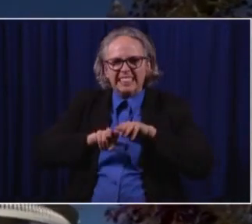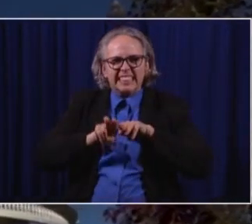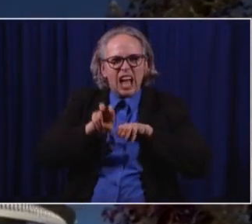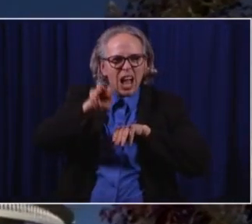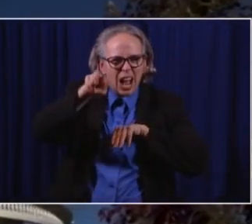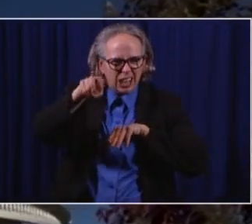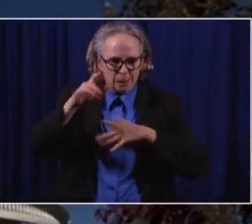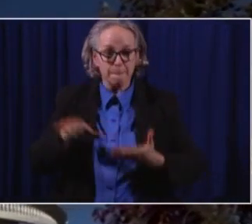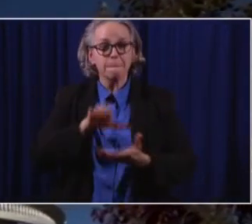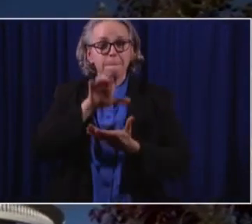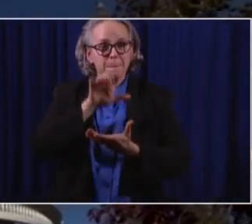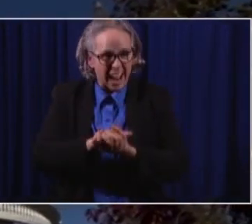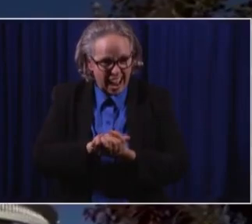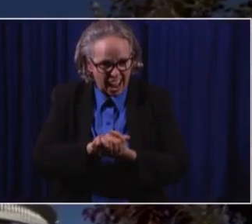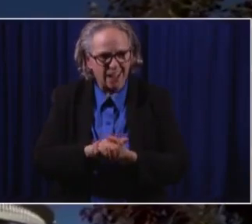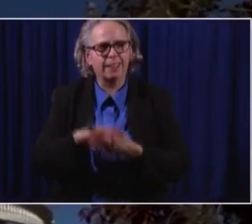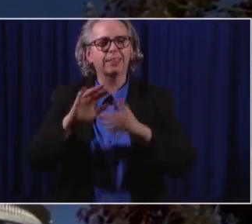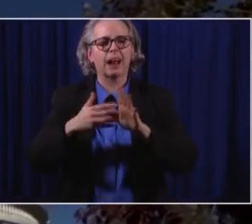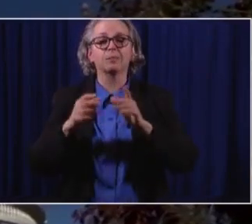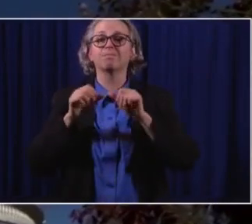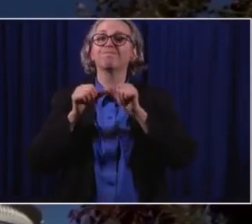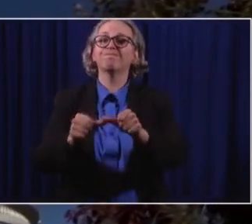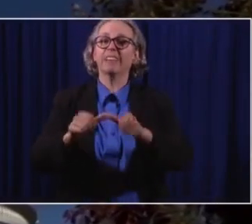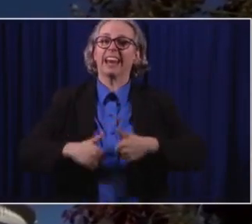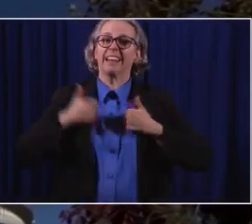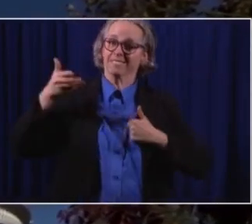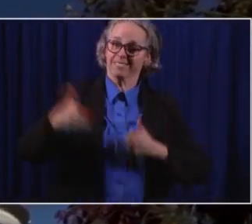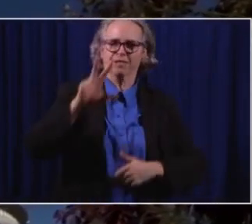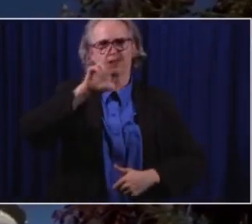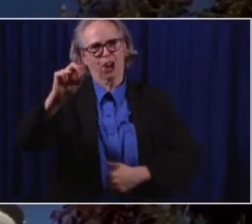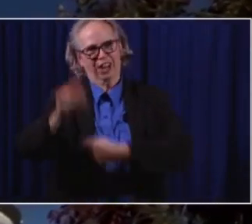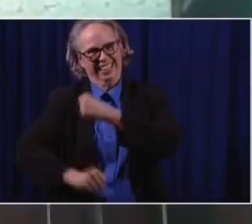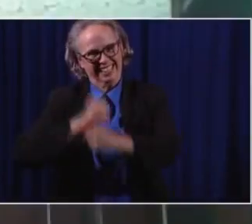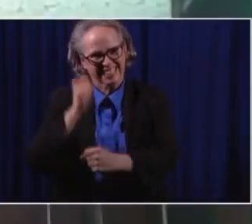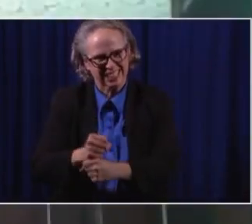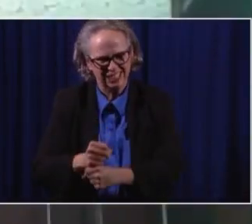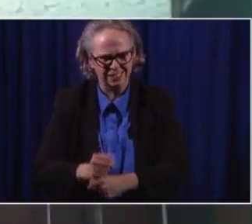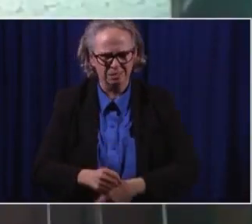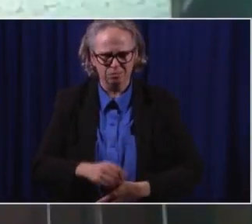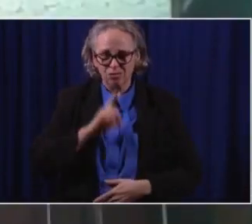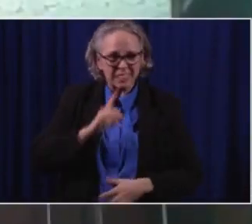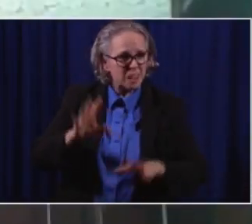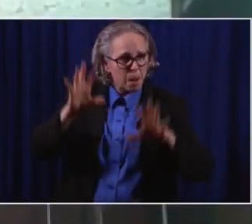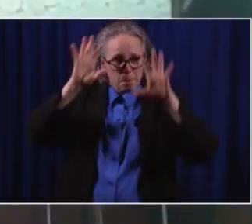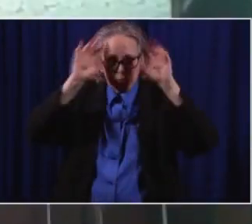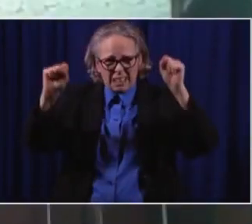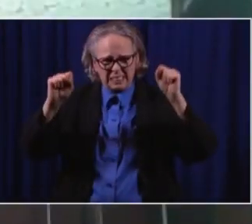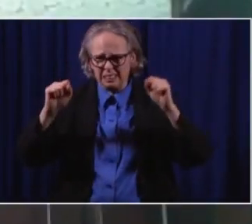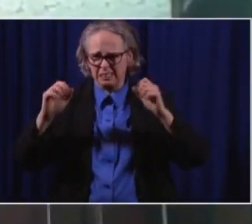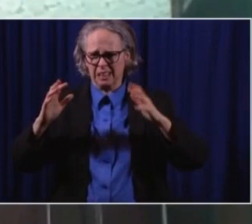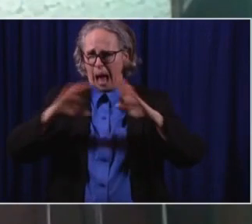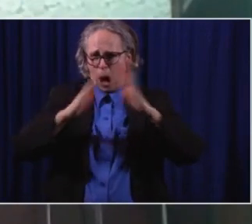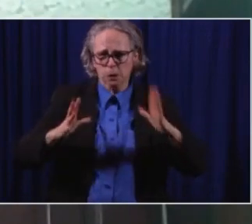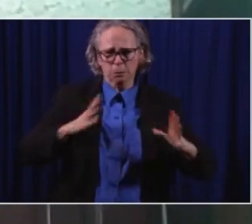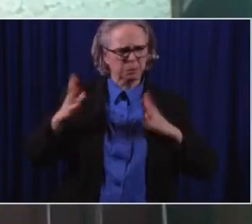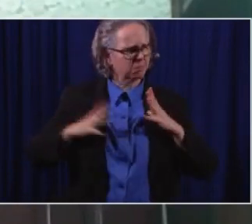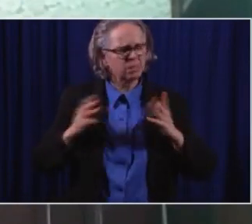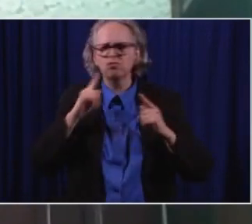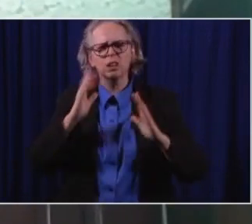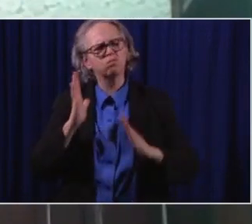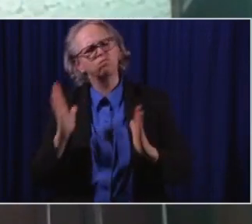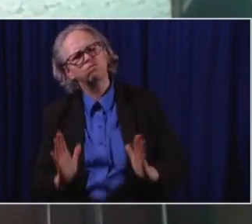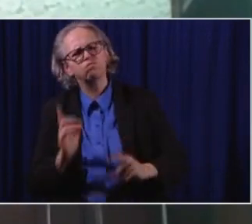it's very much not a presidential house. It's a newspaper owner's house, a small businessman's house. It's not